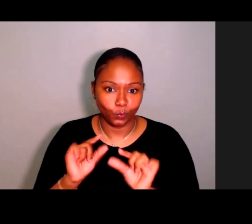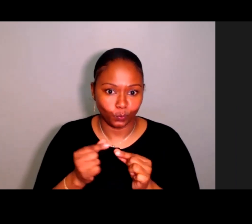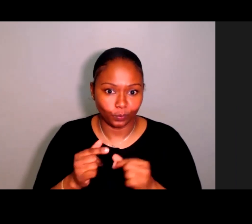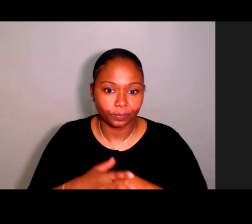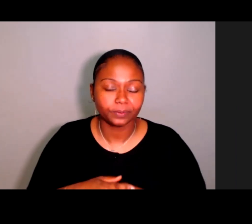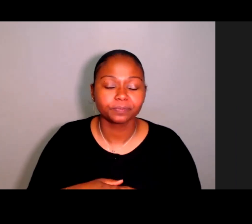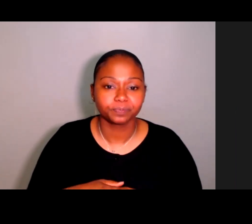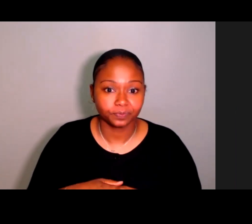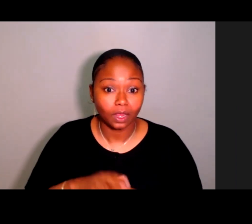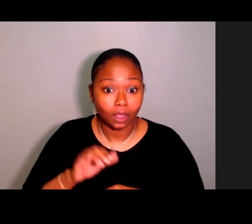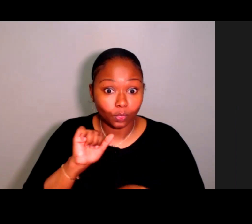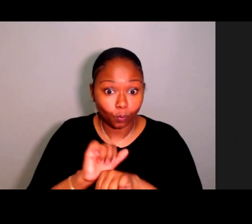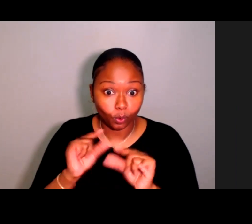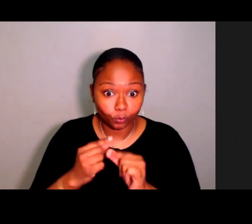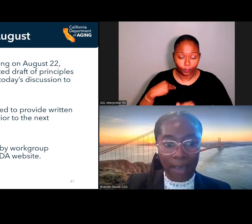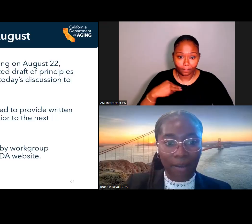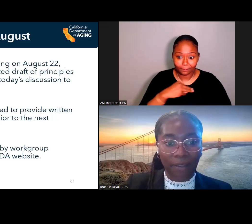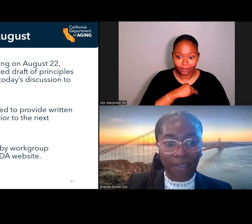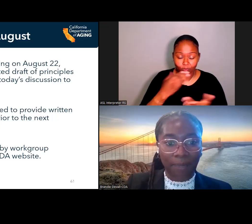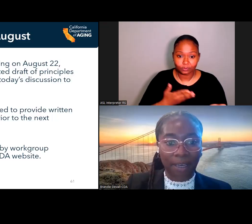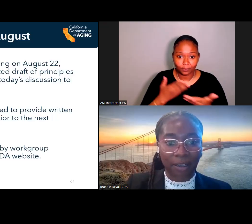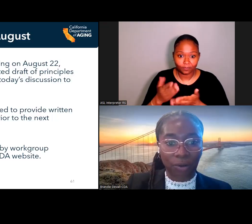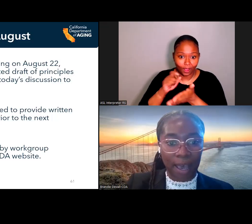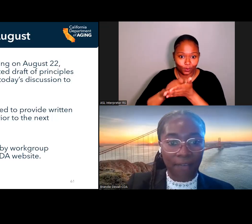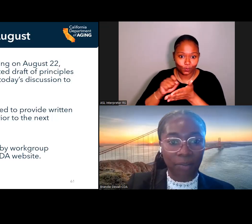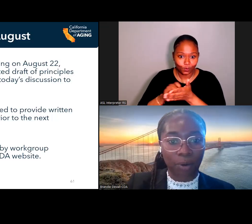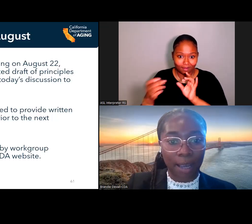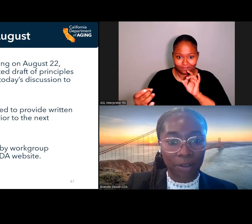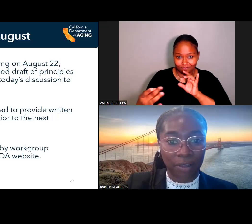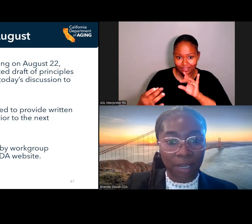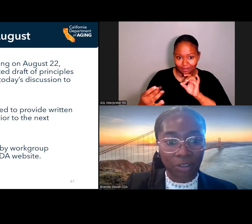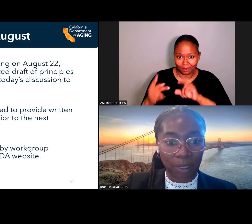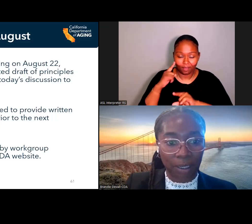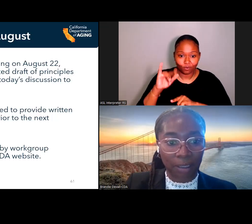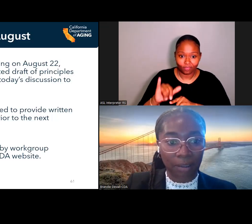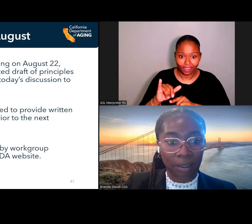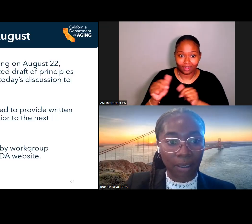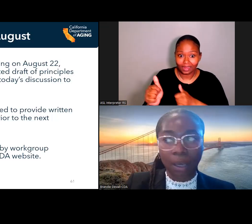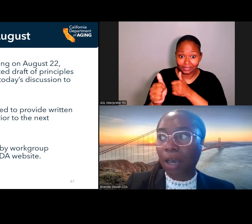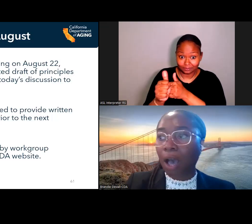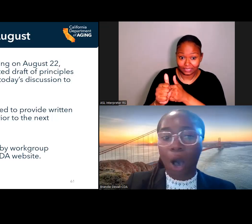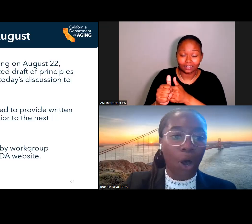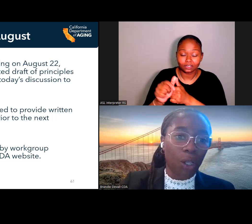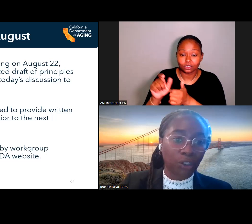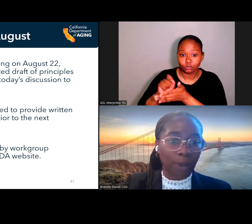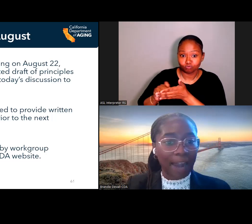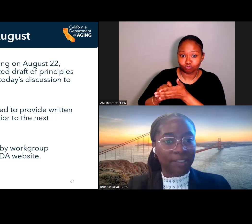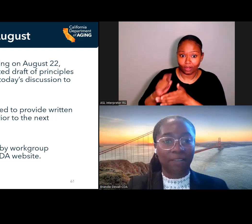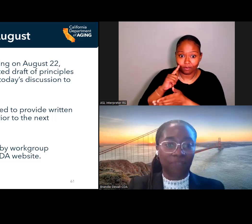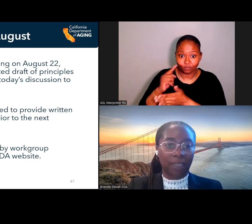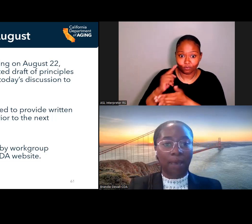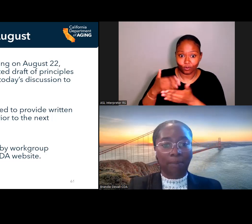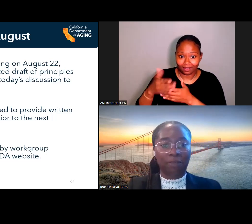Work group members will be invited to provide written feedback on this updated draft prior to the next meeting.